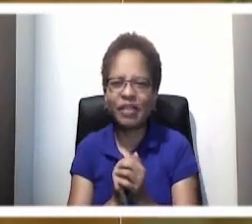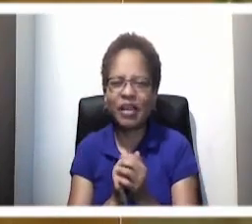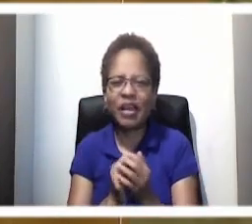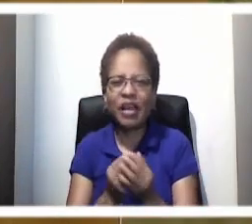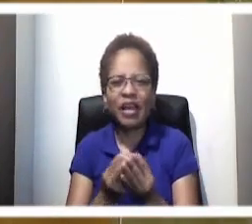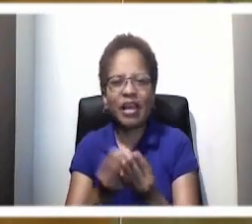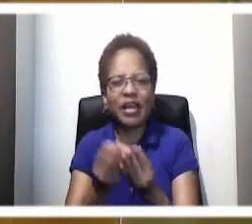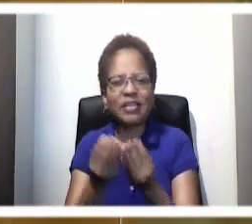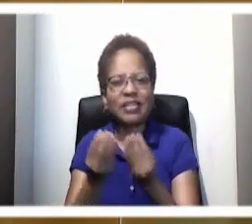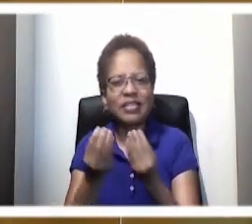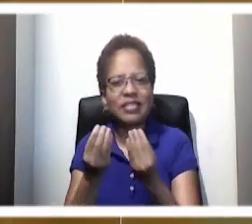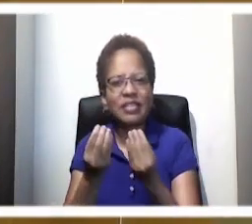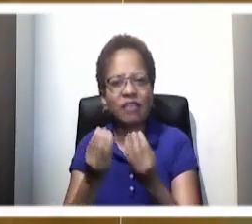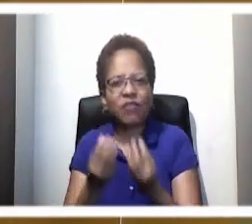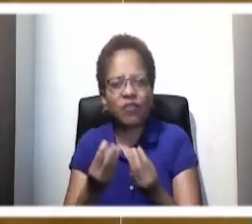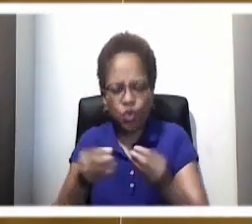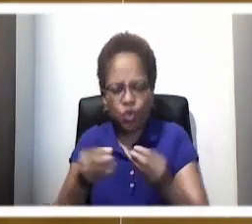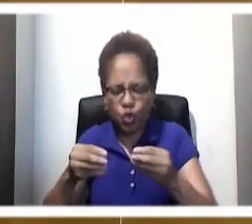let us nourish the soil